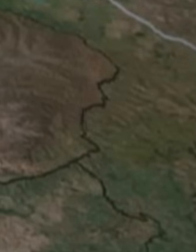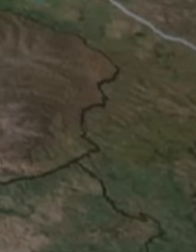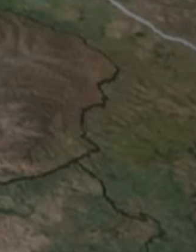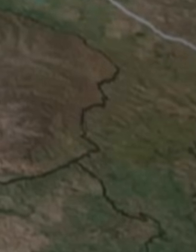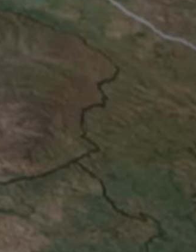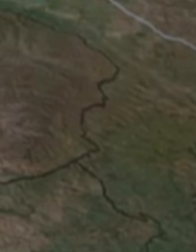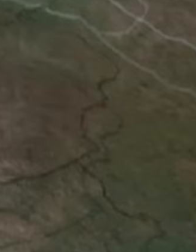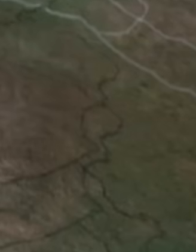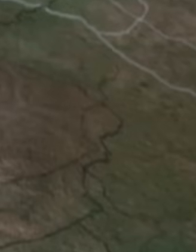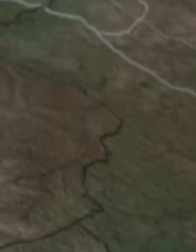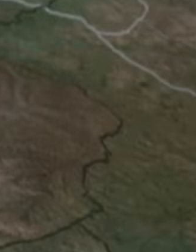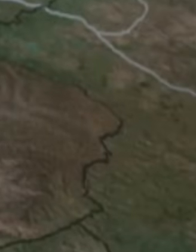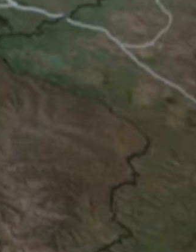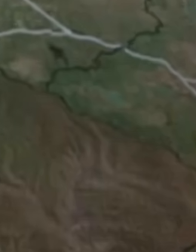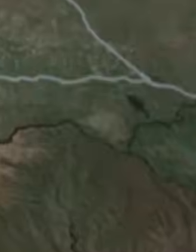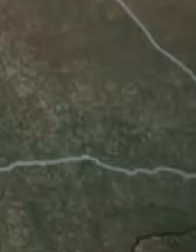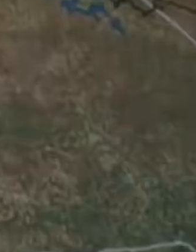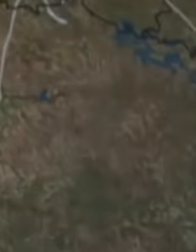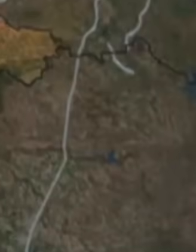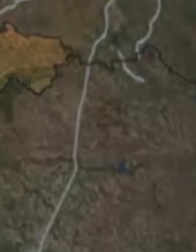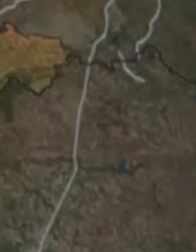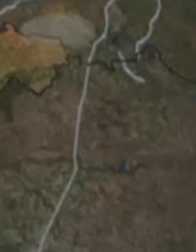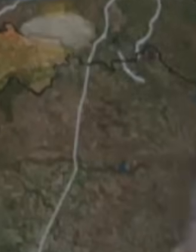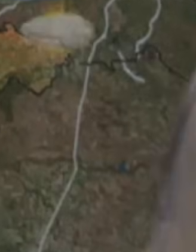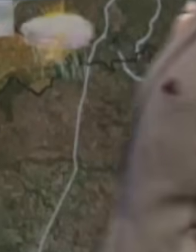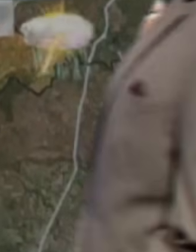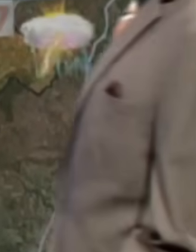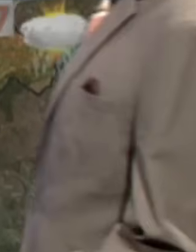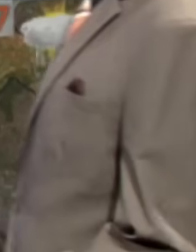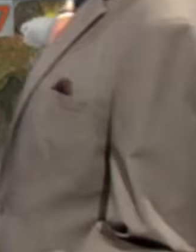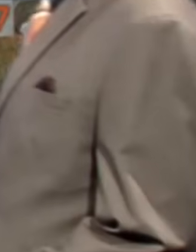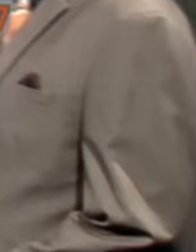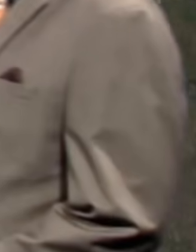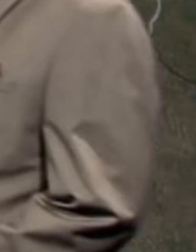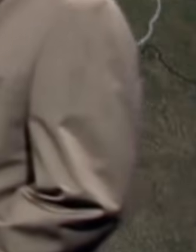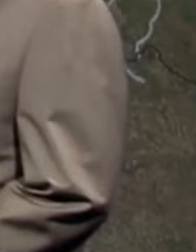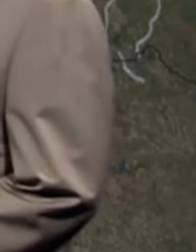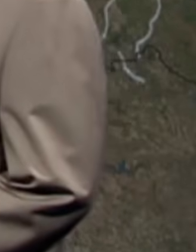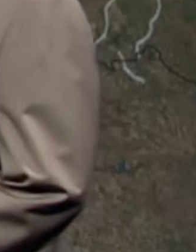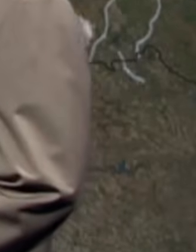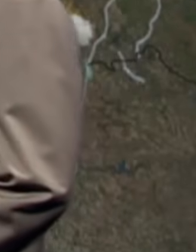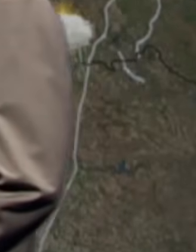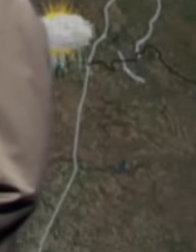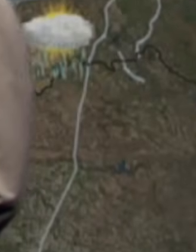ke 27 ge re di kgaritlela gabotsena fela ka dikarolong tša ka Northwest le tla sa gabotse